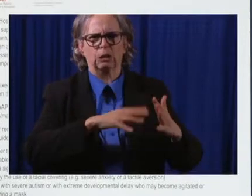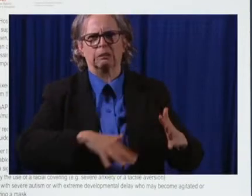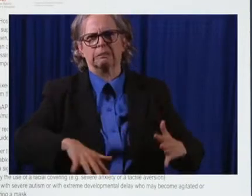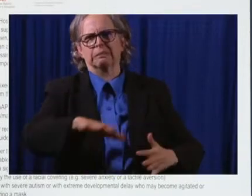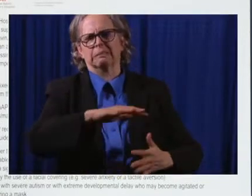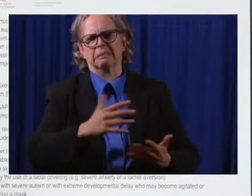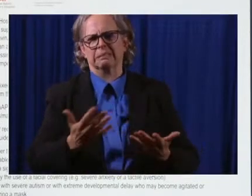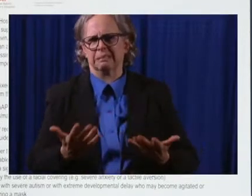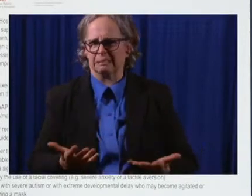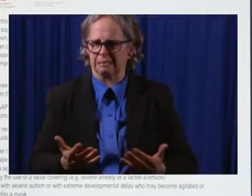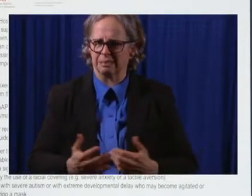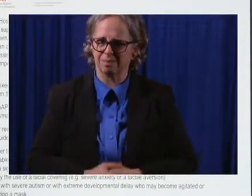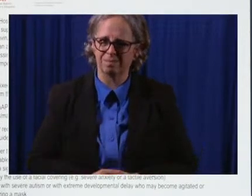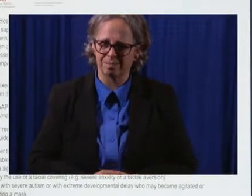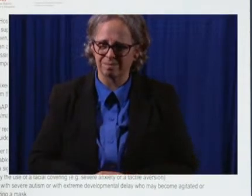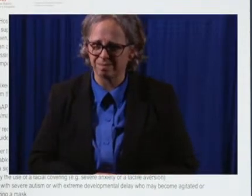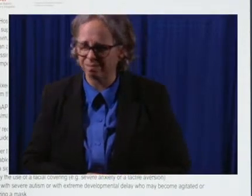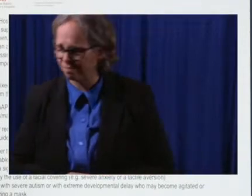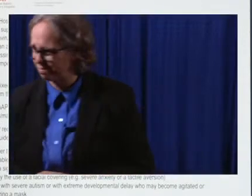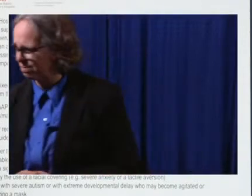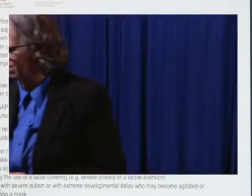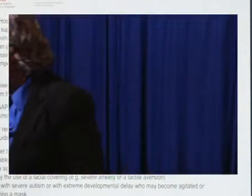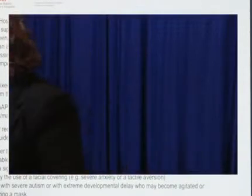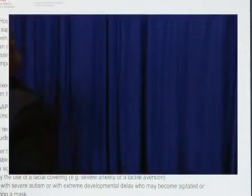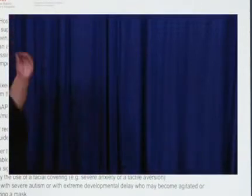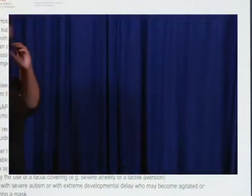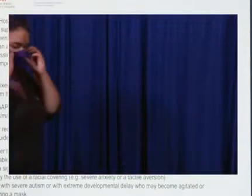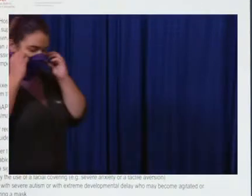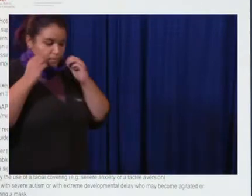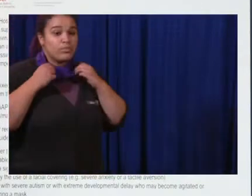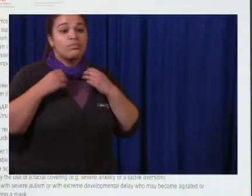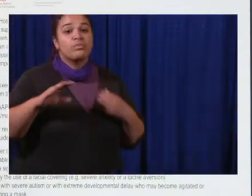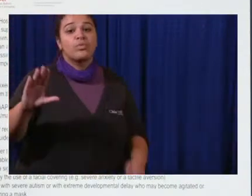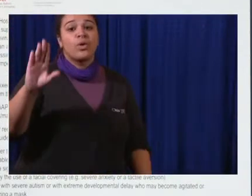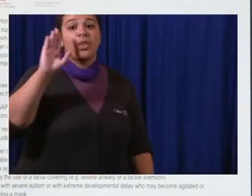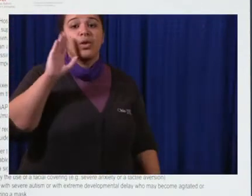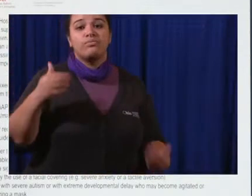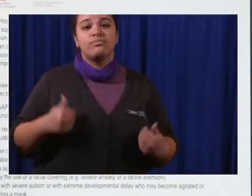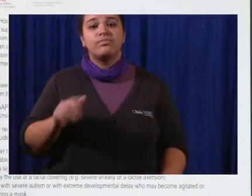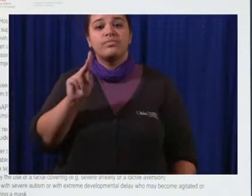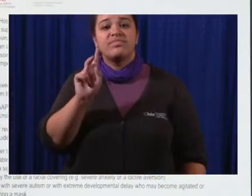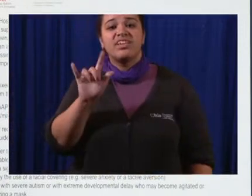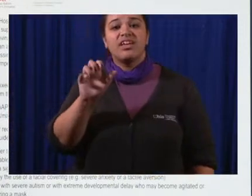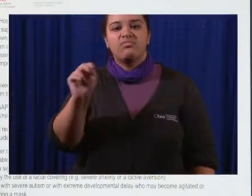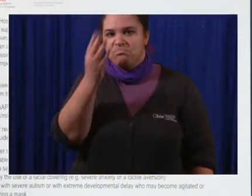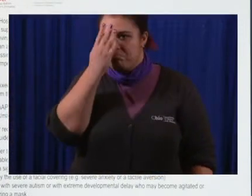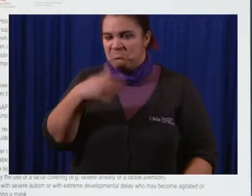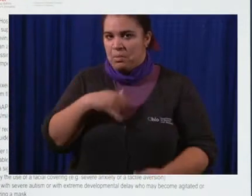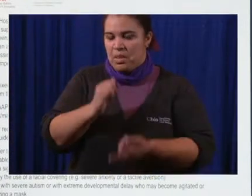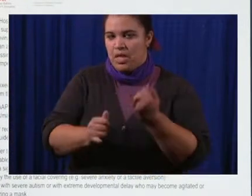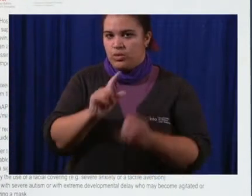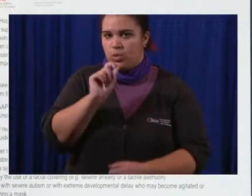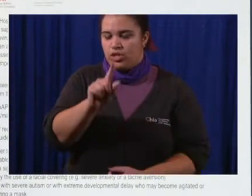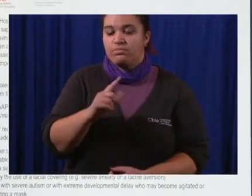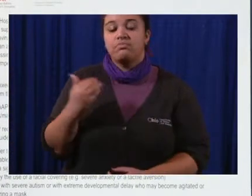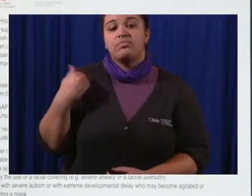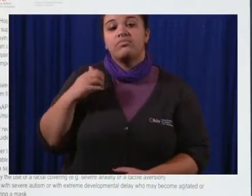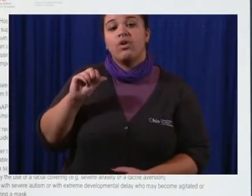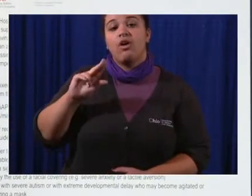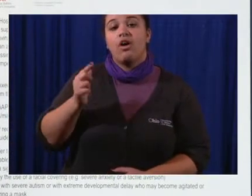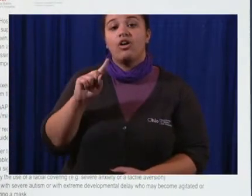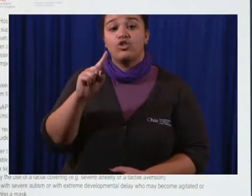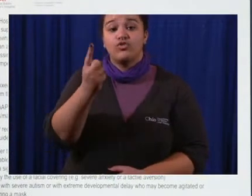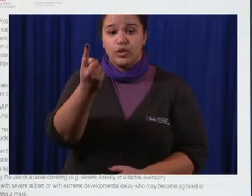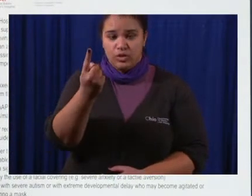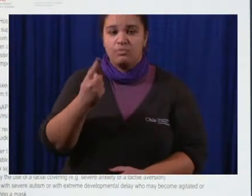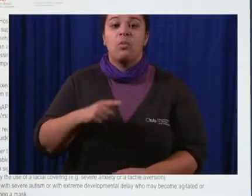Hello, Governor. Kevin Landers, WBNS 10 TV. I am the last question of the day. The order you signed on August 1st, the health order, stated that athletes